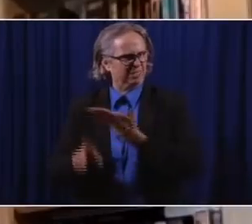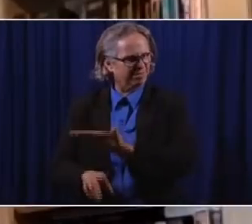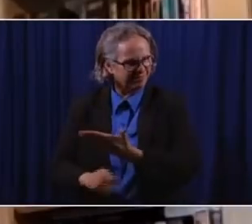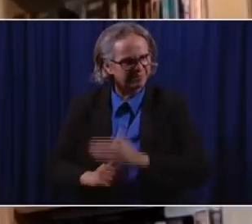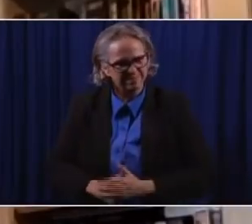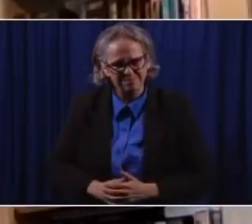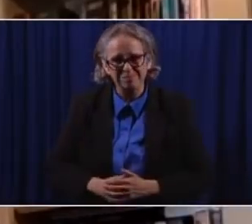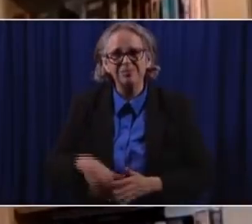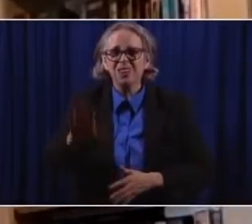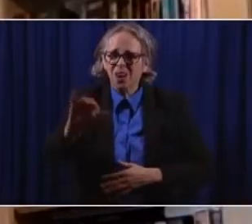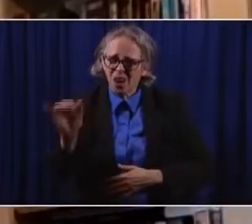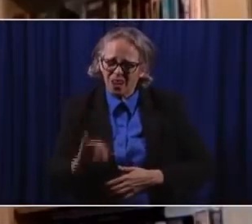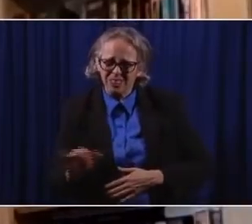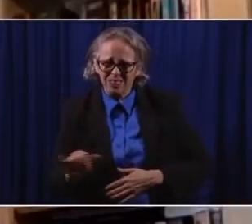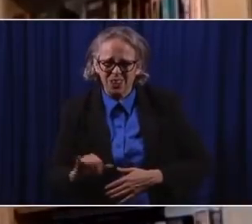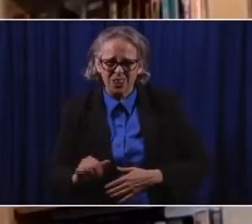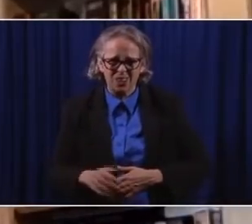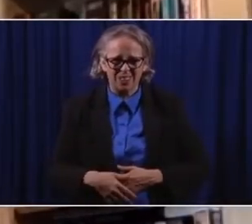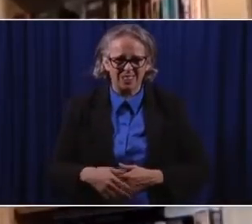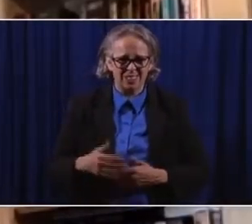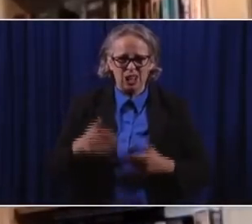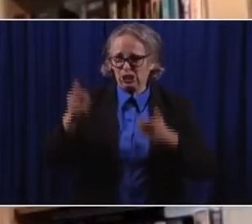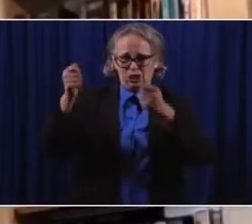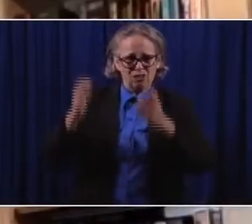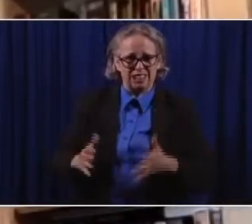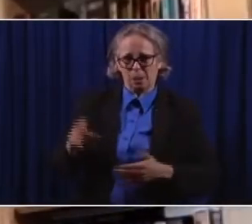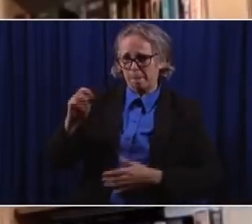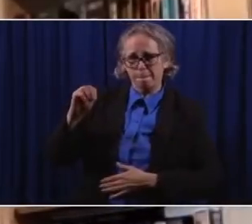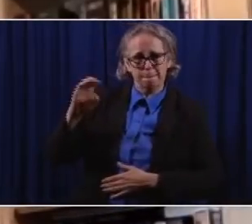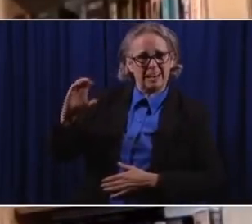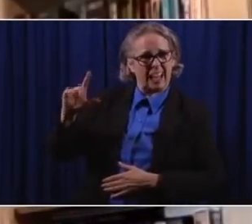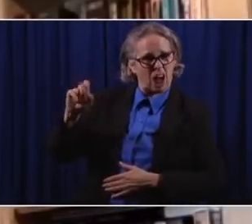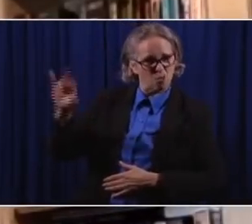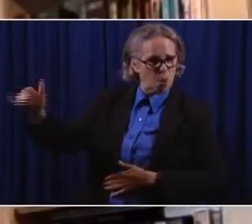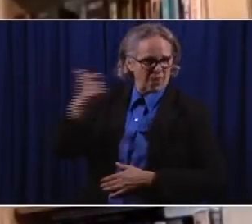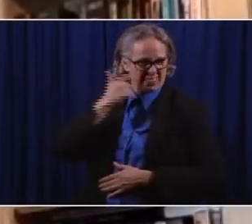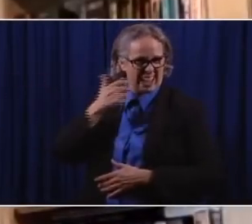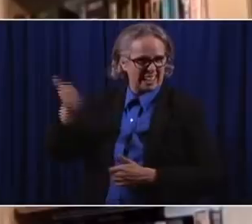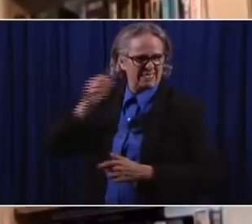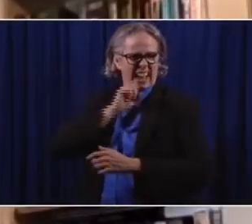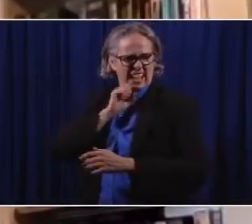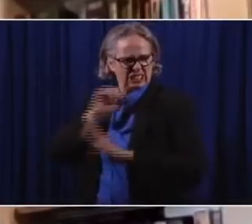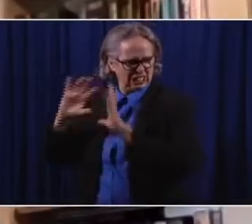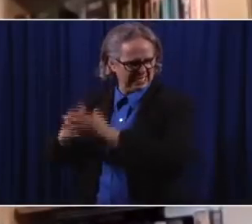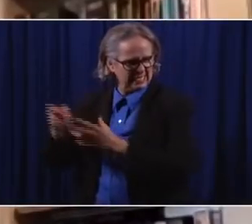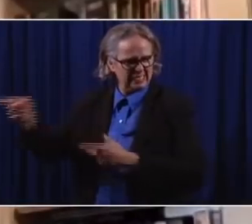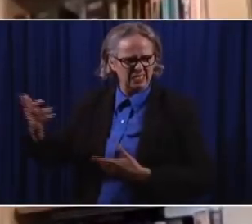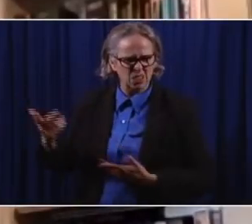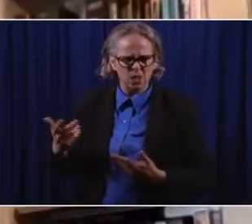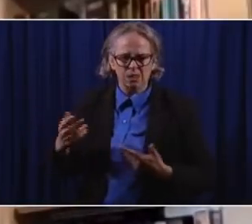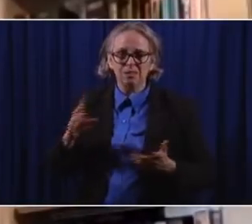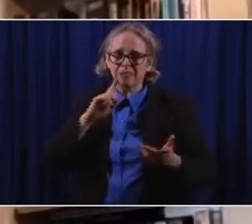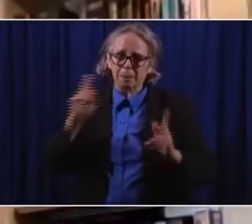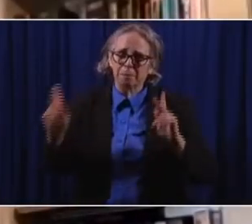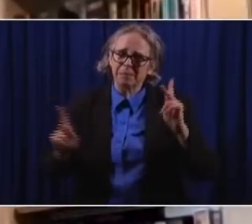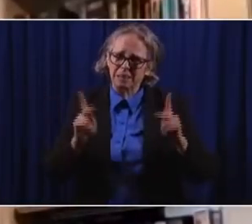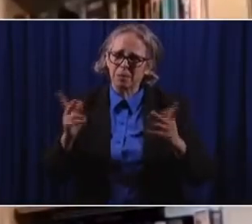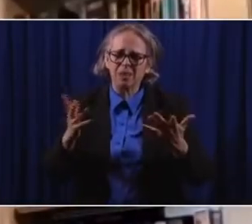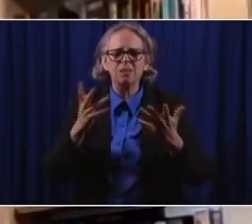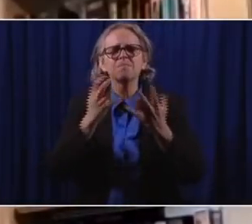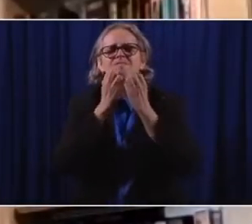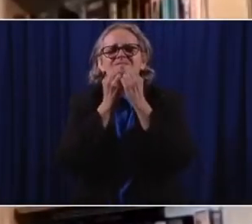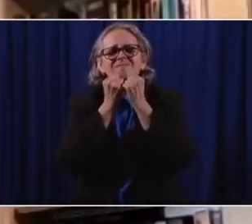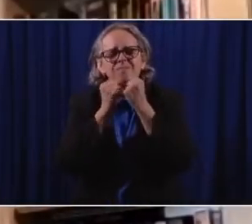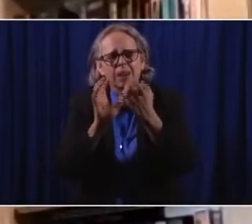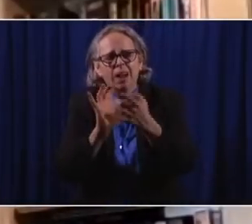McElroy said this so well over time, is that human contact is so very important and so